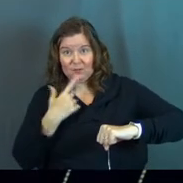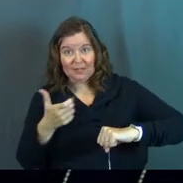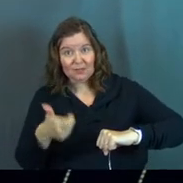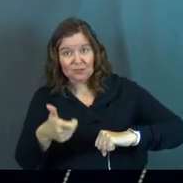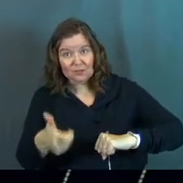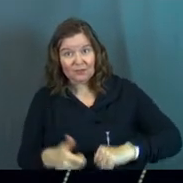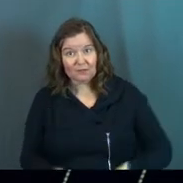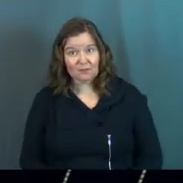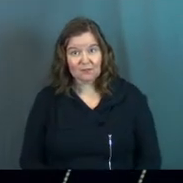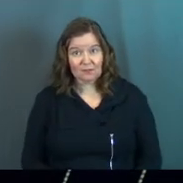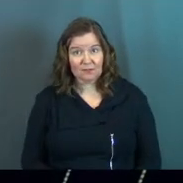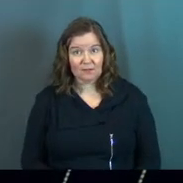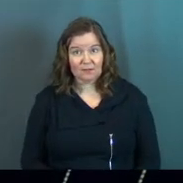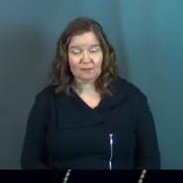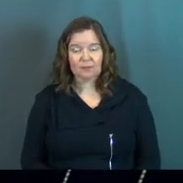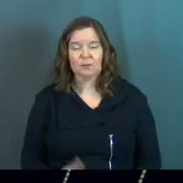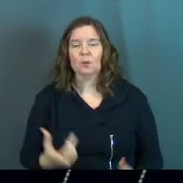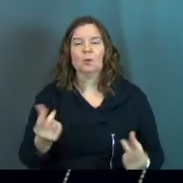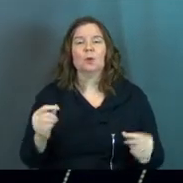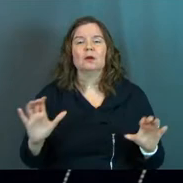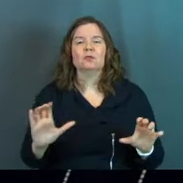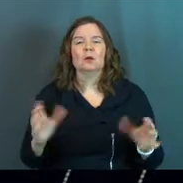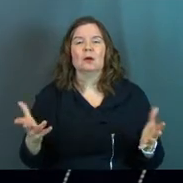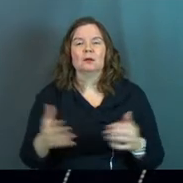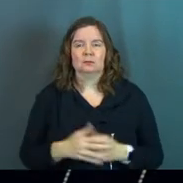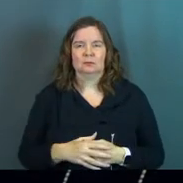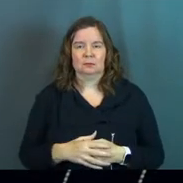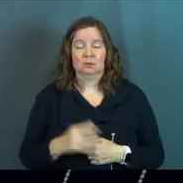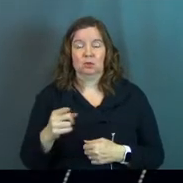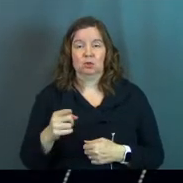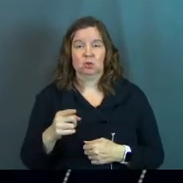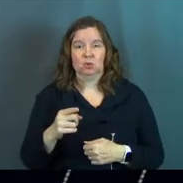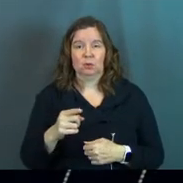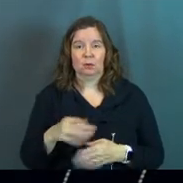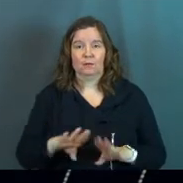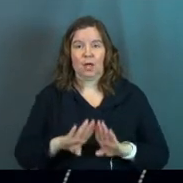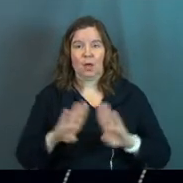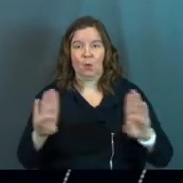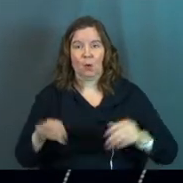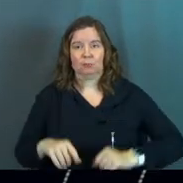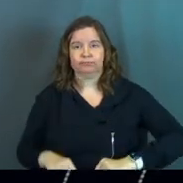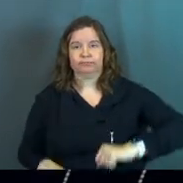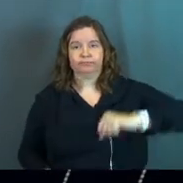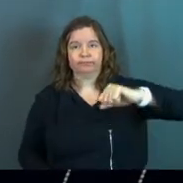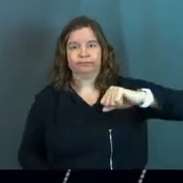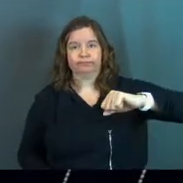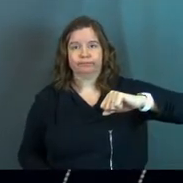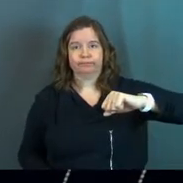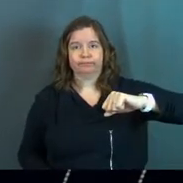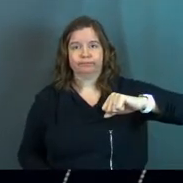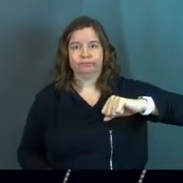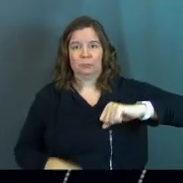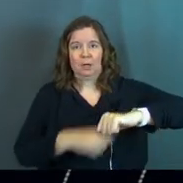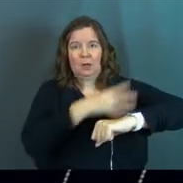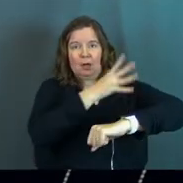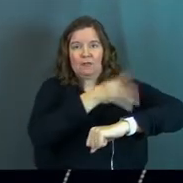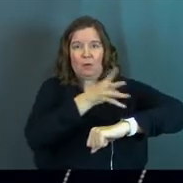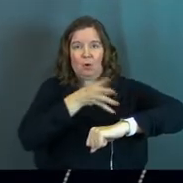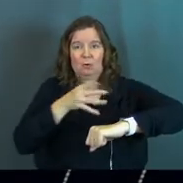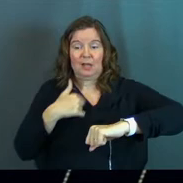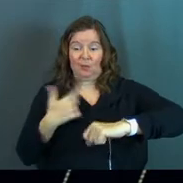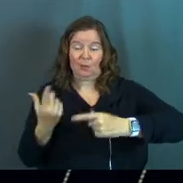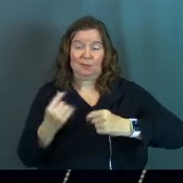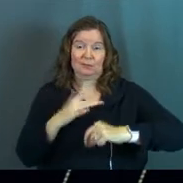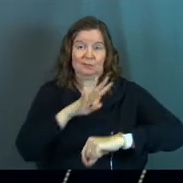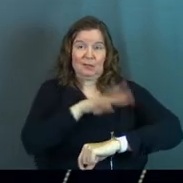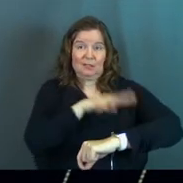that to yourself? And what have you done? You've put up a wall of bars between you and them. And this is what